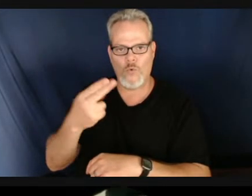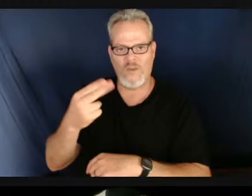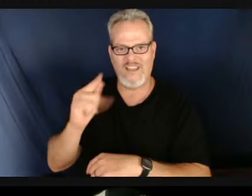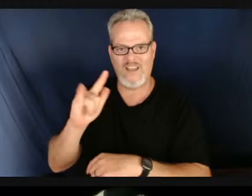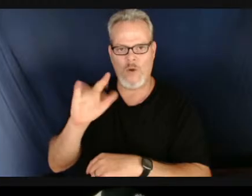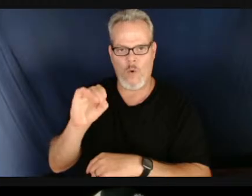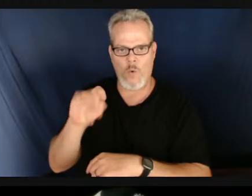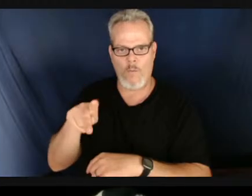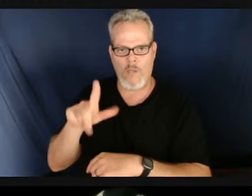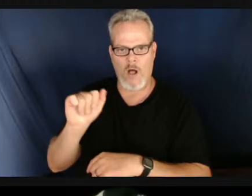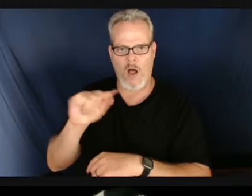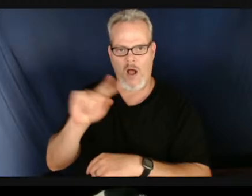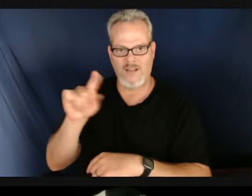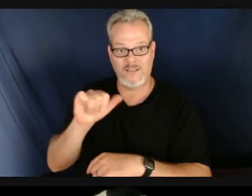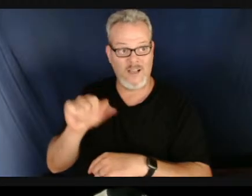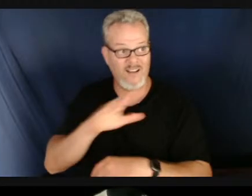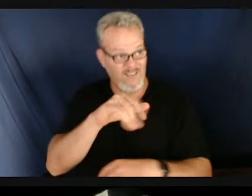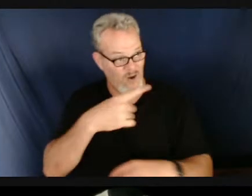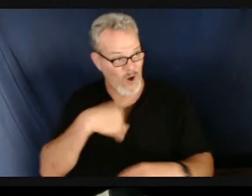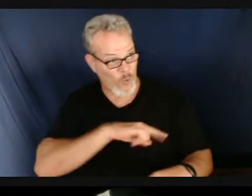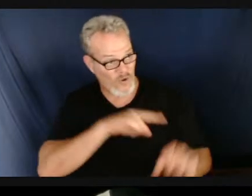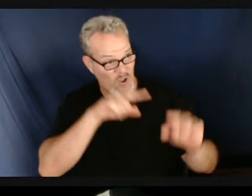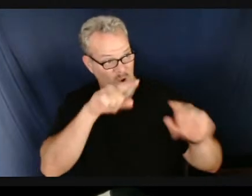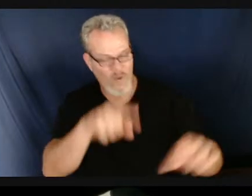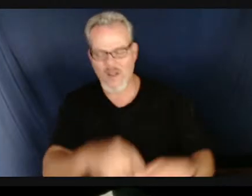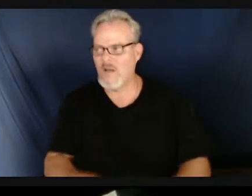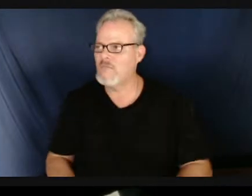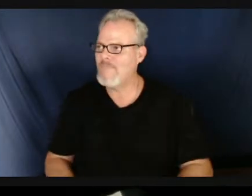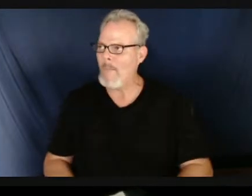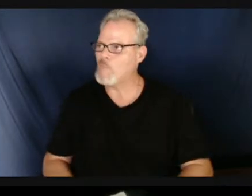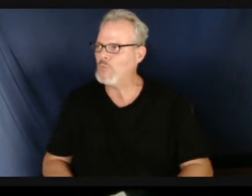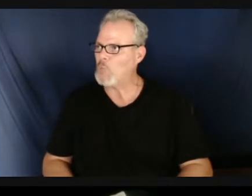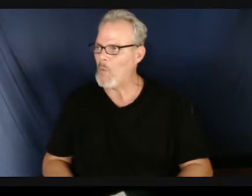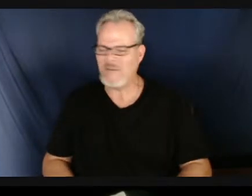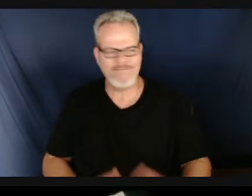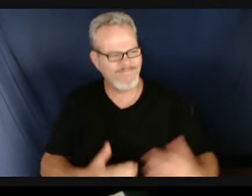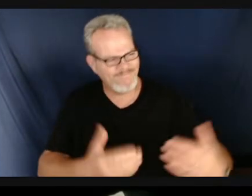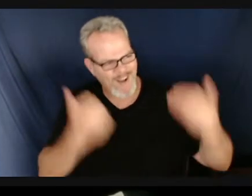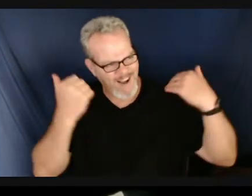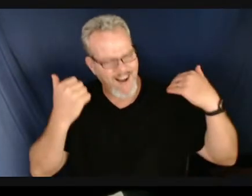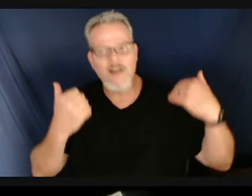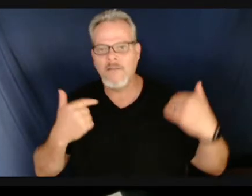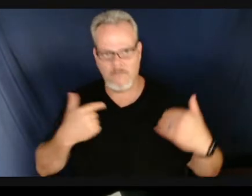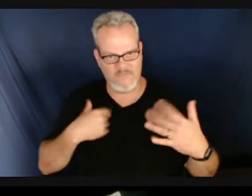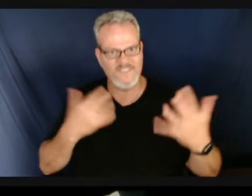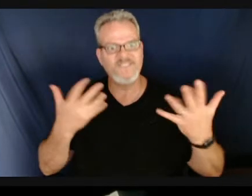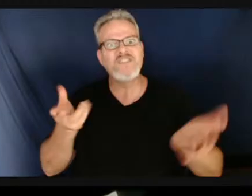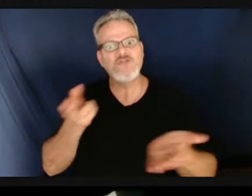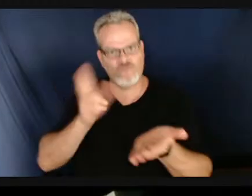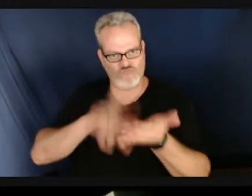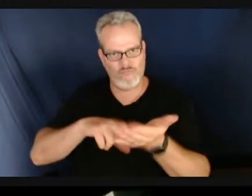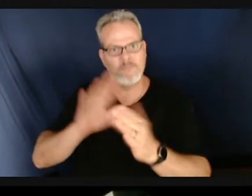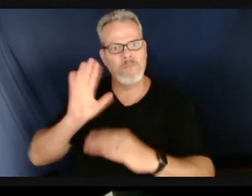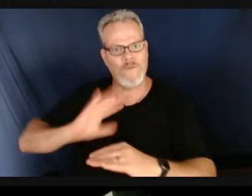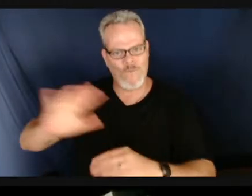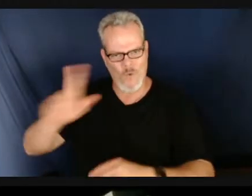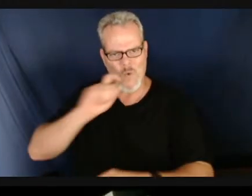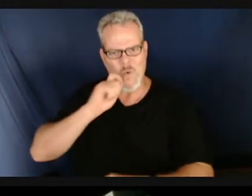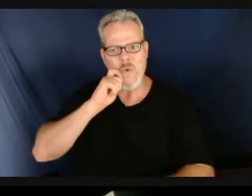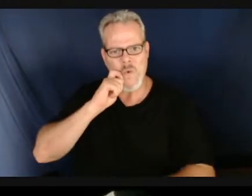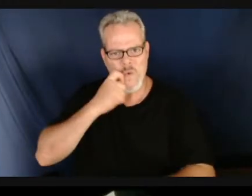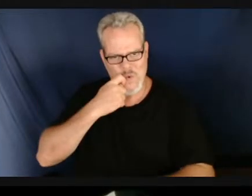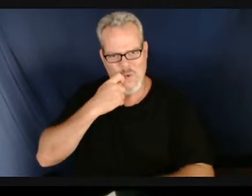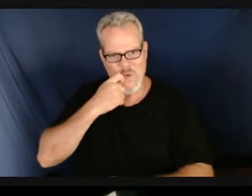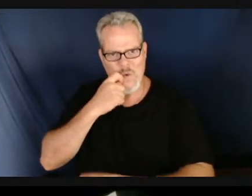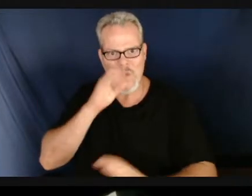up? Come on. Oh, I have before. Yeah. They're pretty cool. But